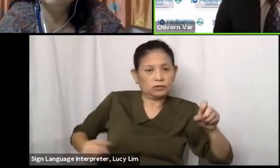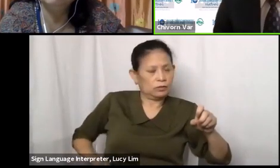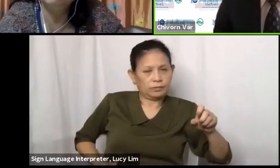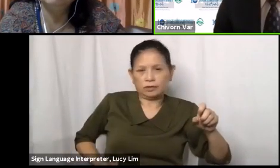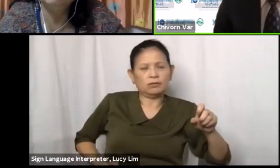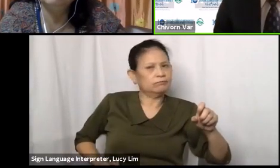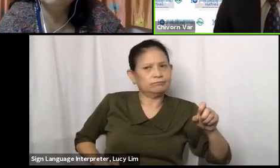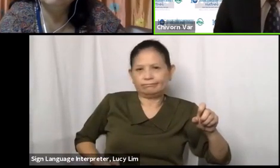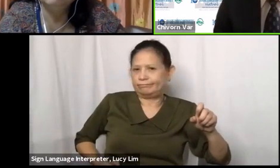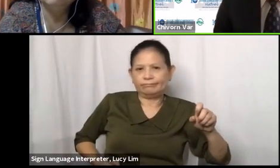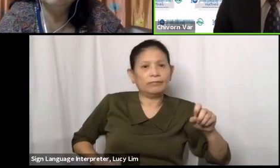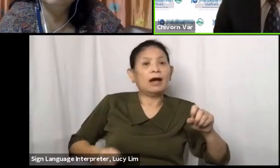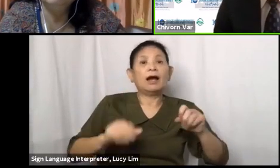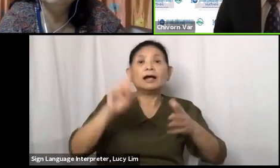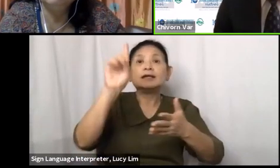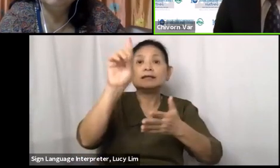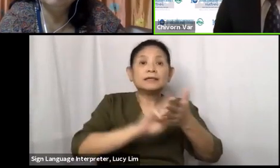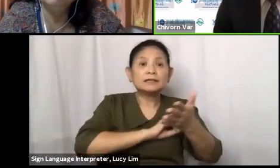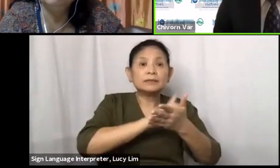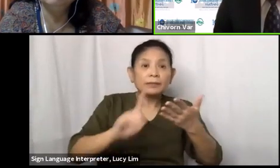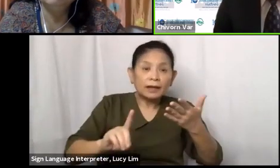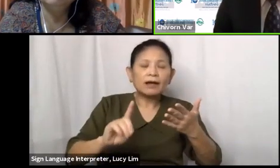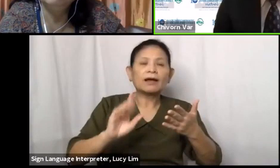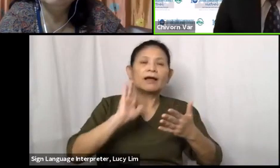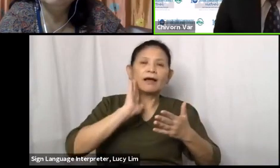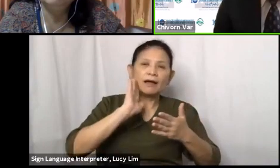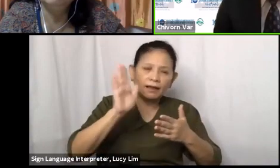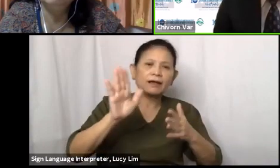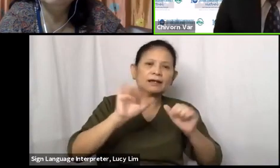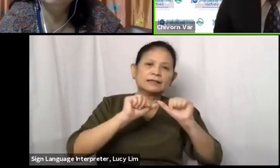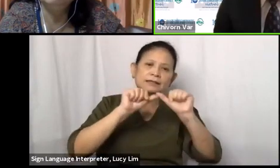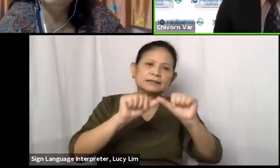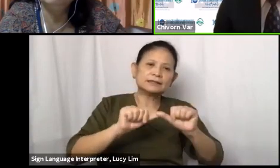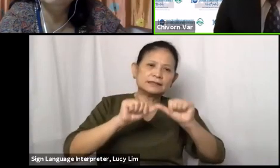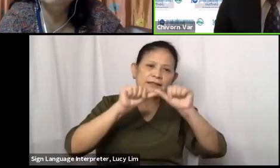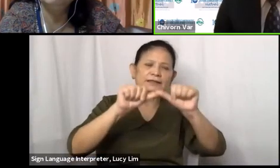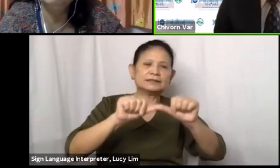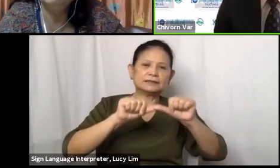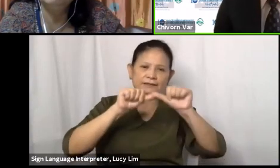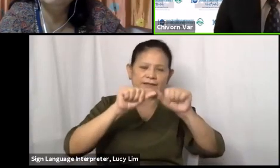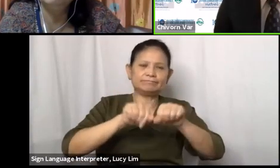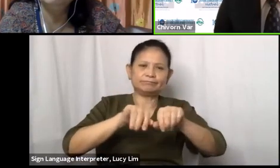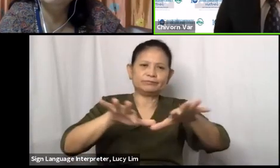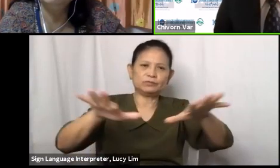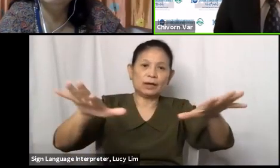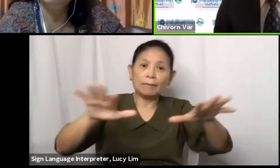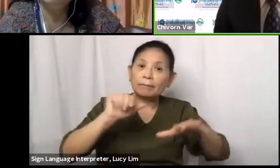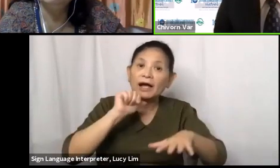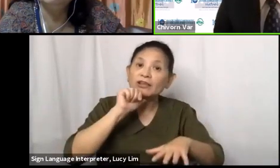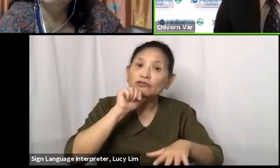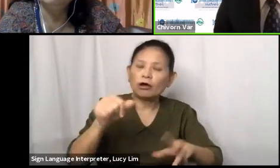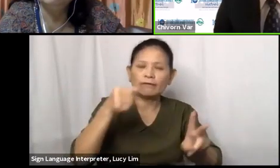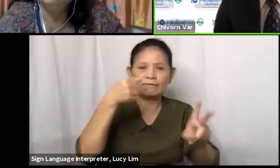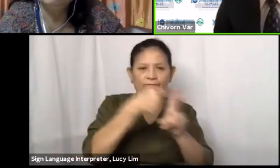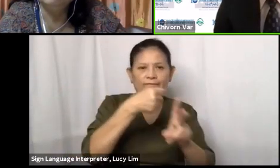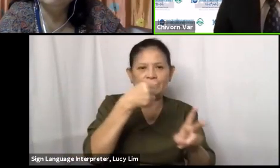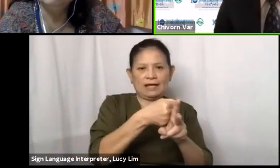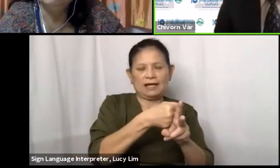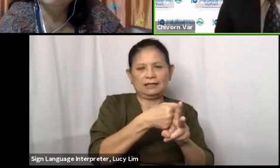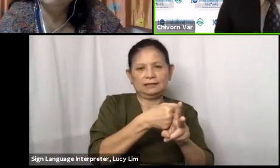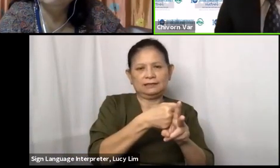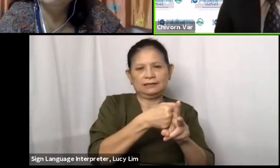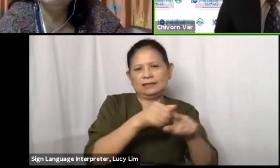Discrimination is still widespread, but not that really violence in some other setting in